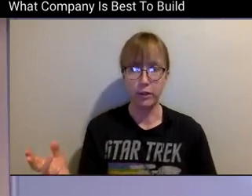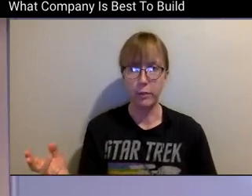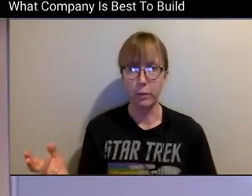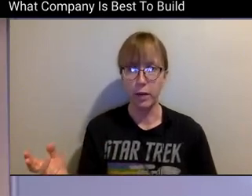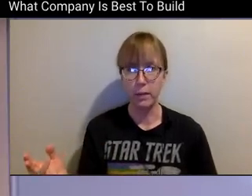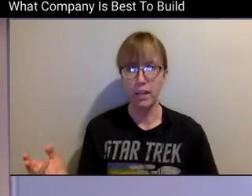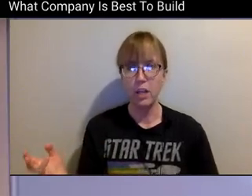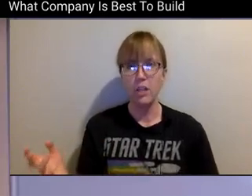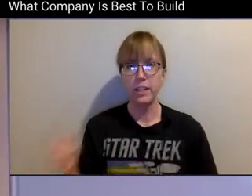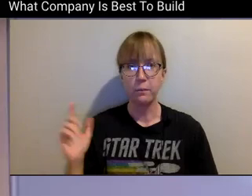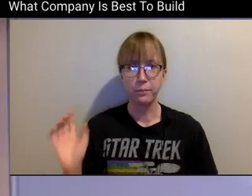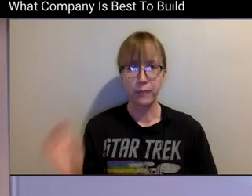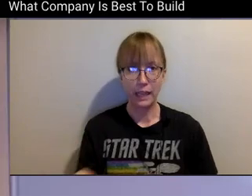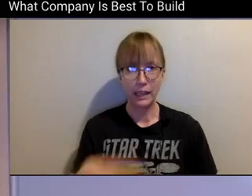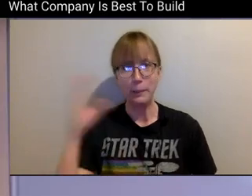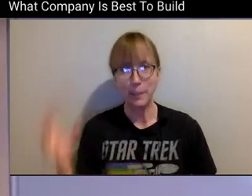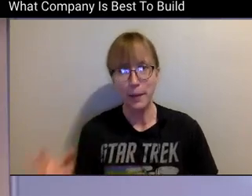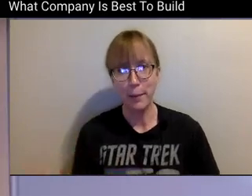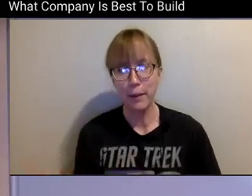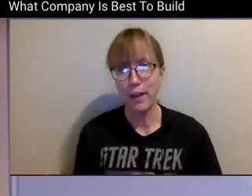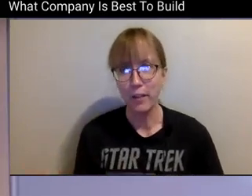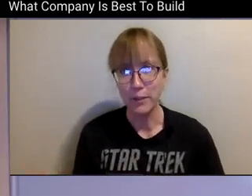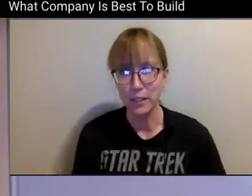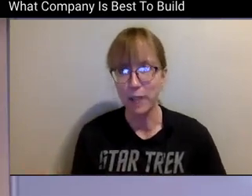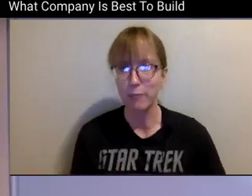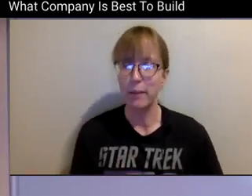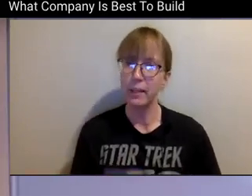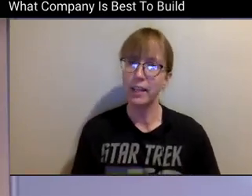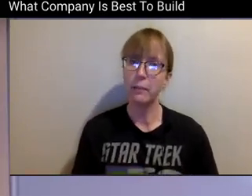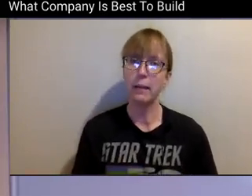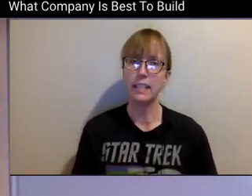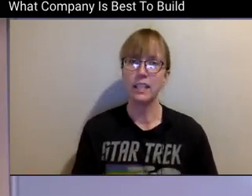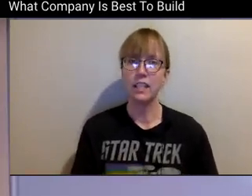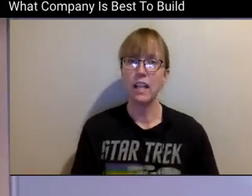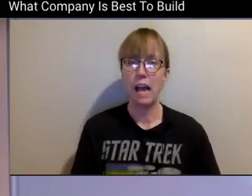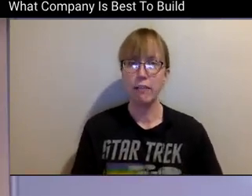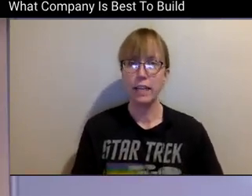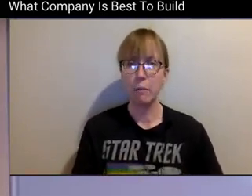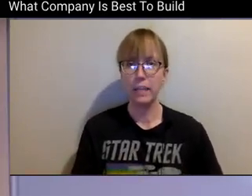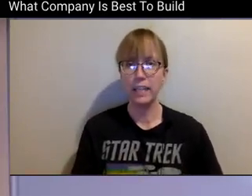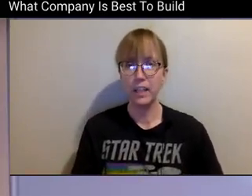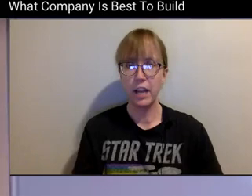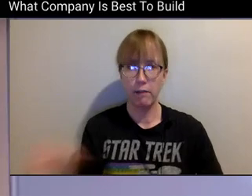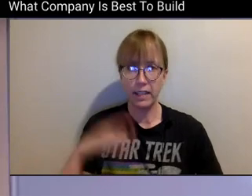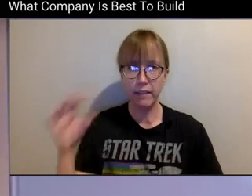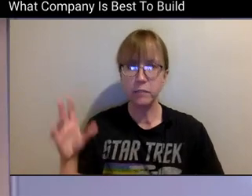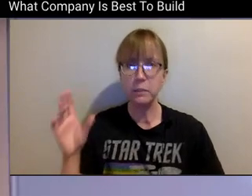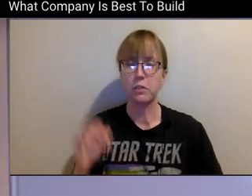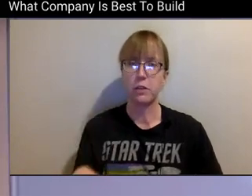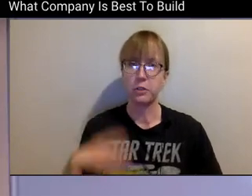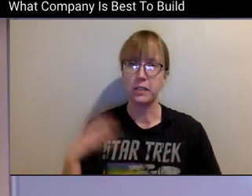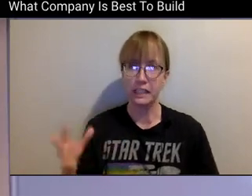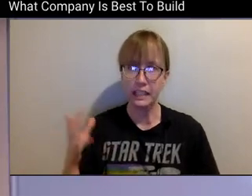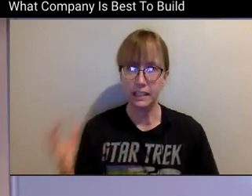personal volume requirement. So let me sum that up. I know that was a lot of rambling, but every company, their rank advancements